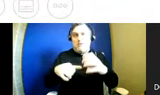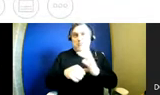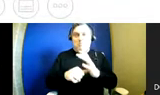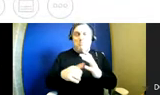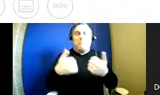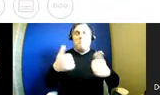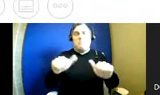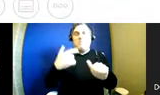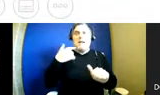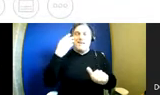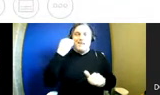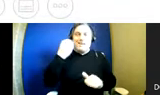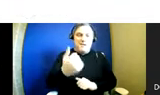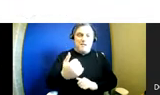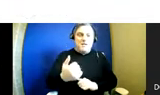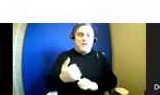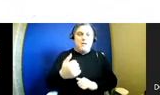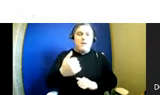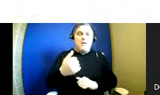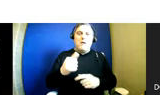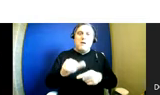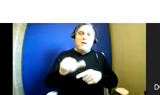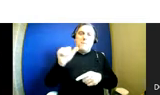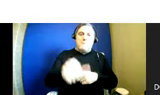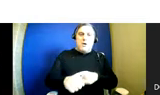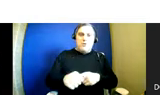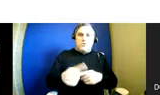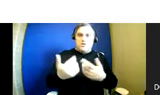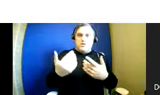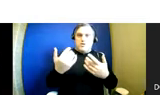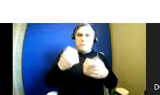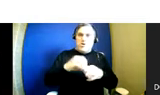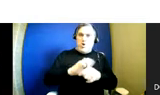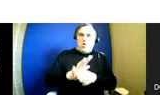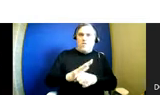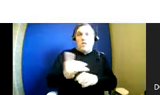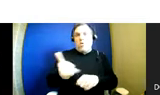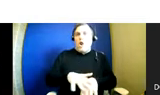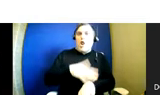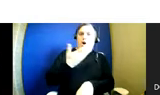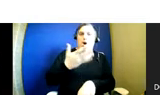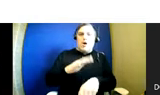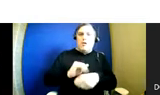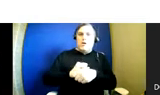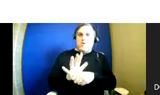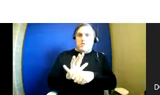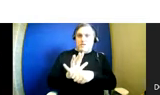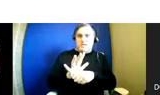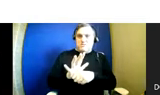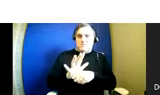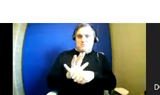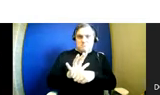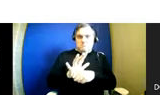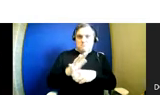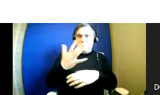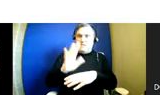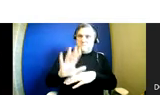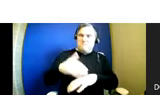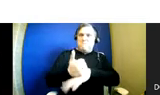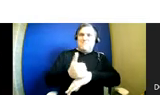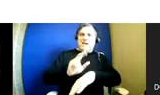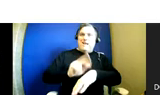So just to talk about the post-COVID syndrome or long COVID, you can use either name, assessment clinic that we've set up. So